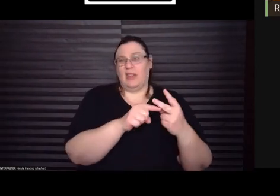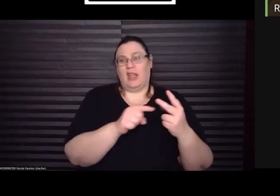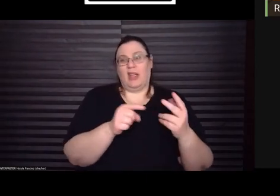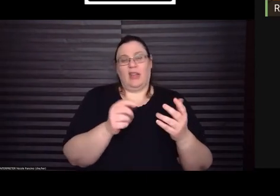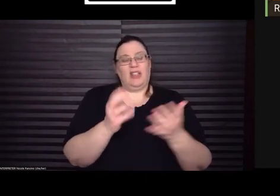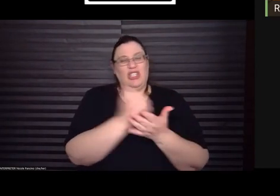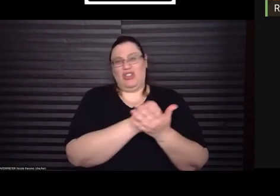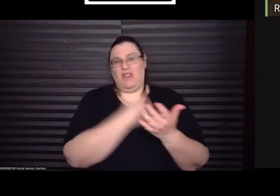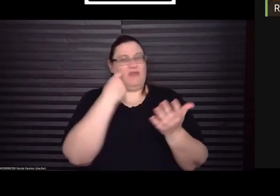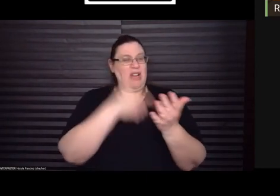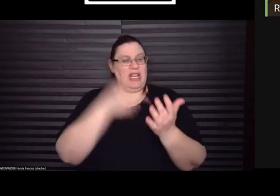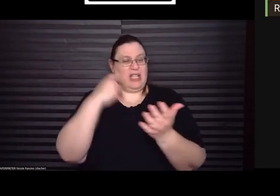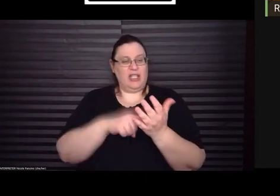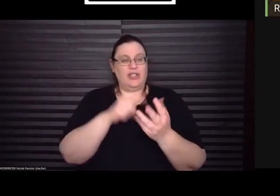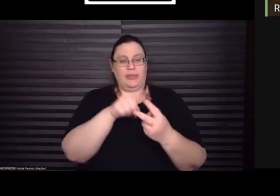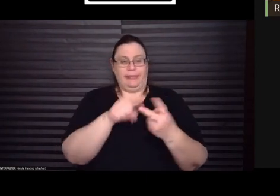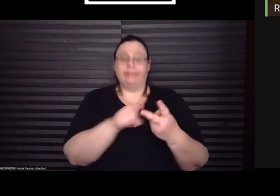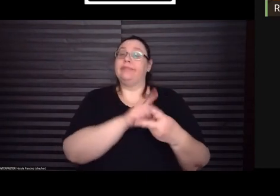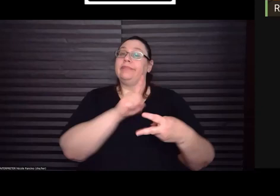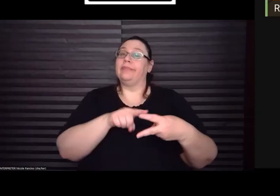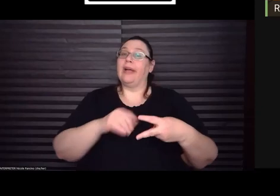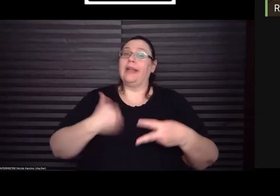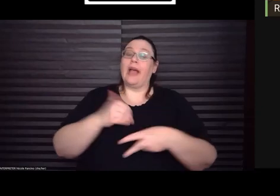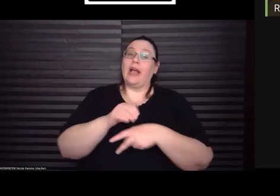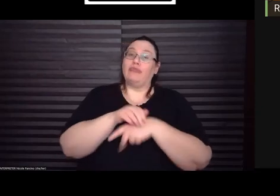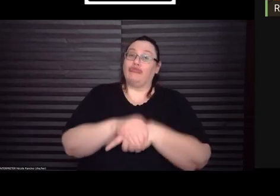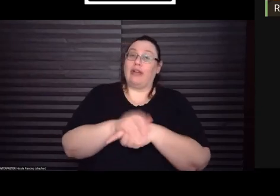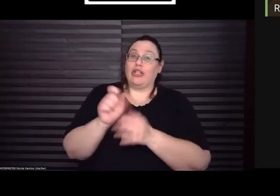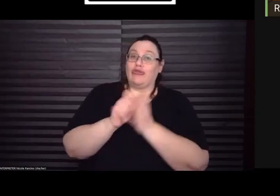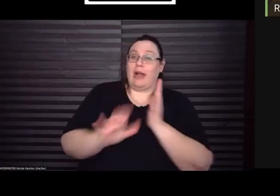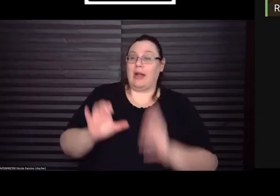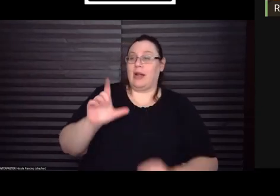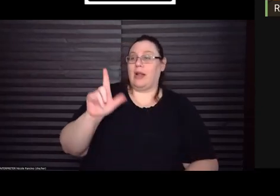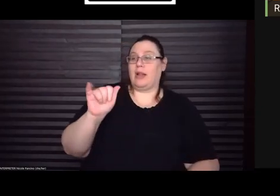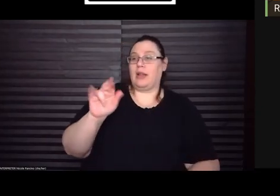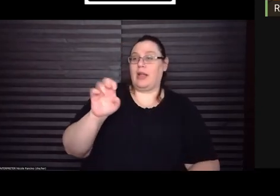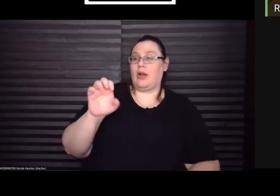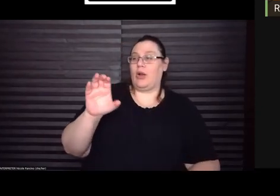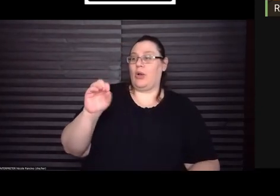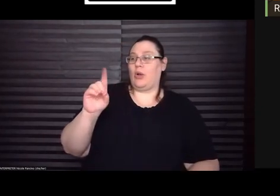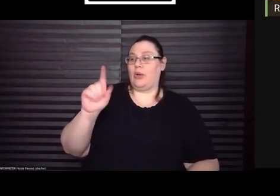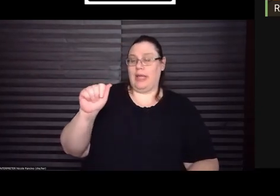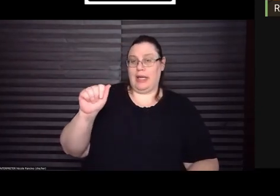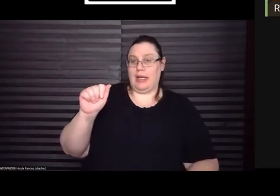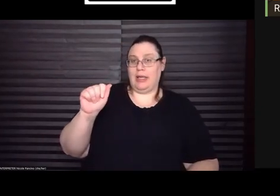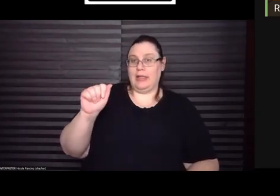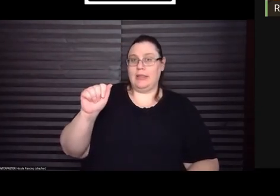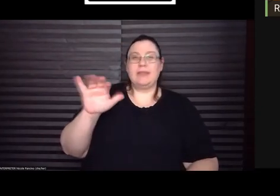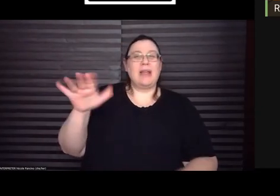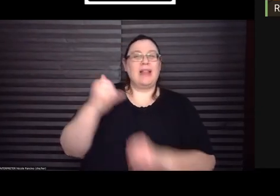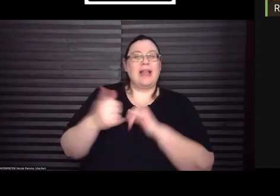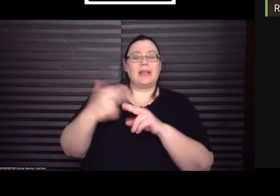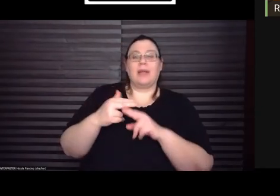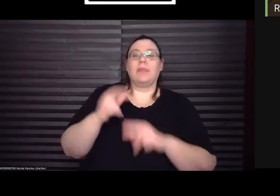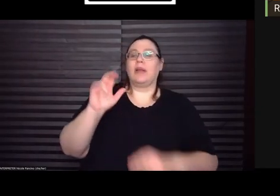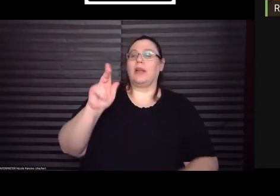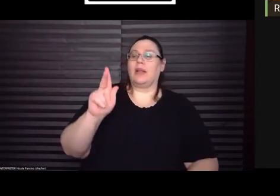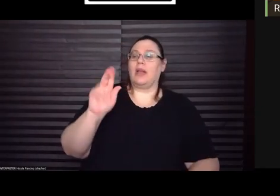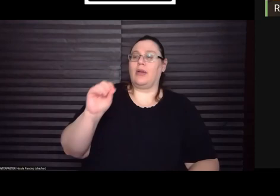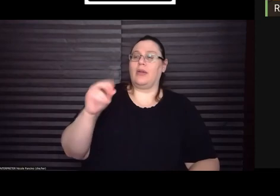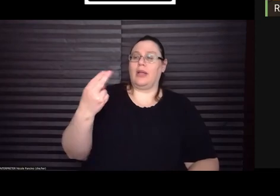they deserve a shout out. One of them is a young British writer named Claire Coda, and her last name